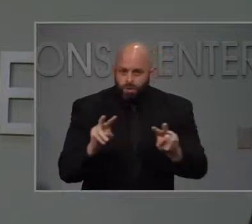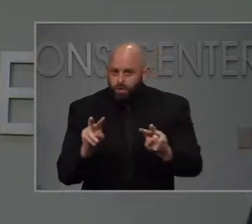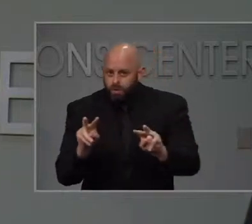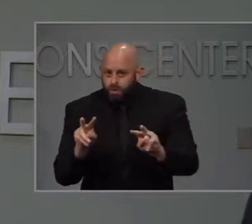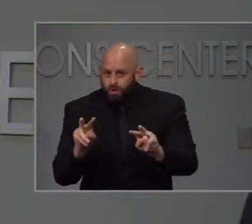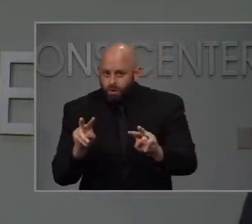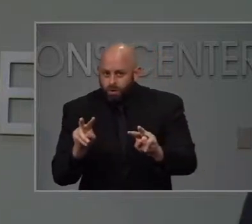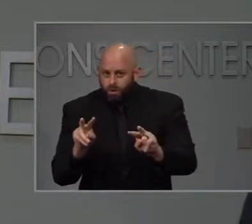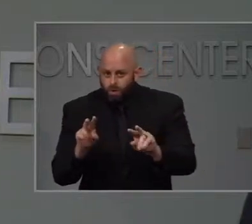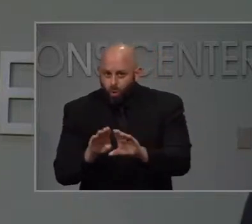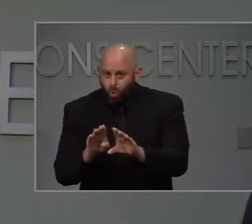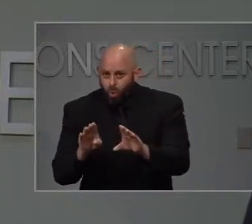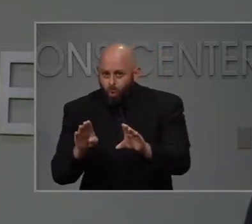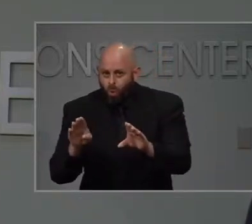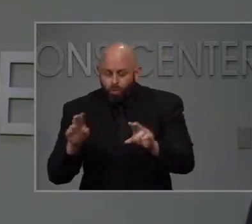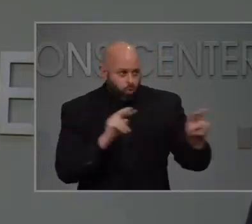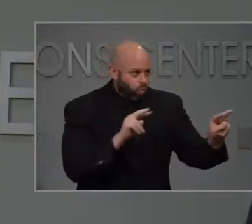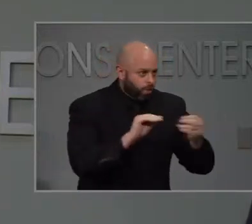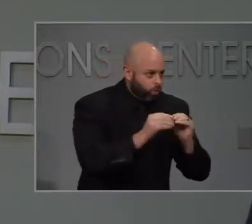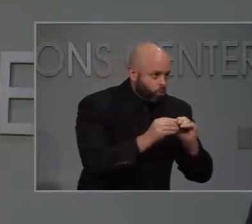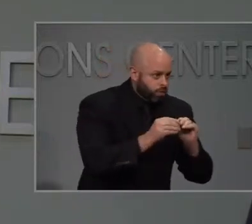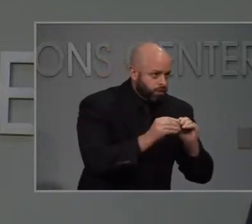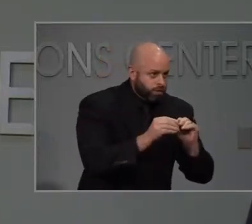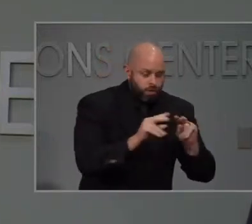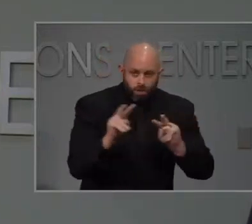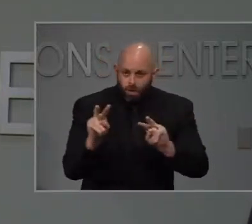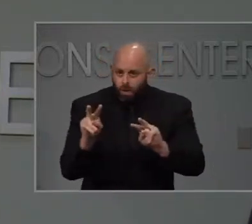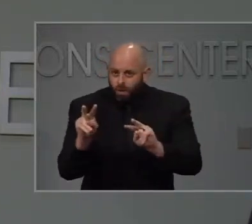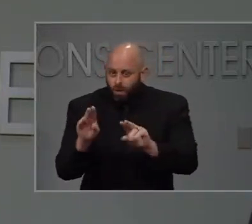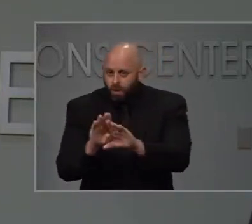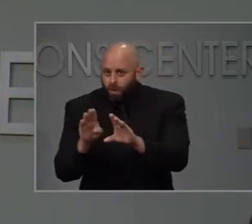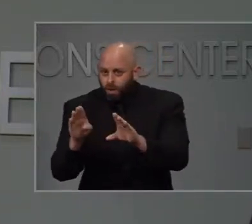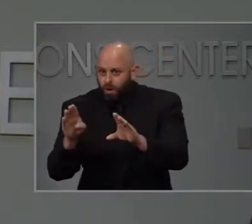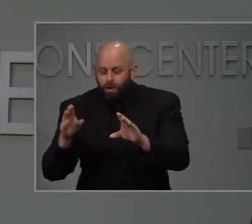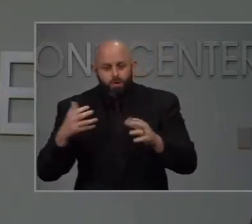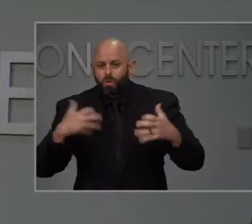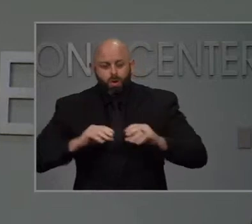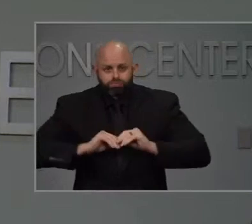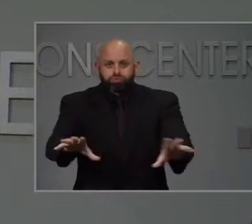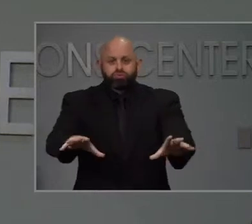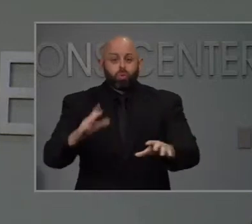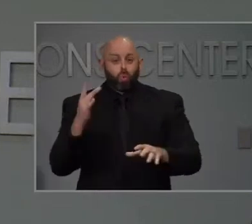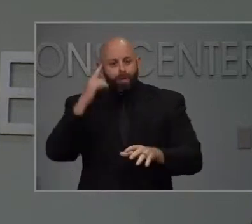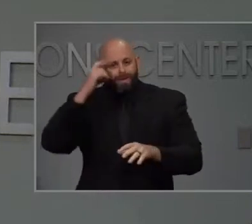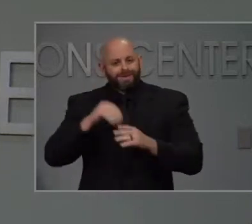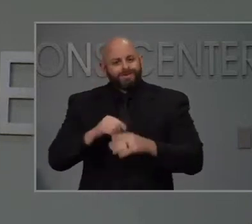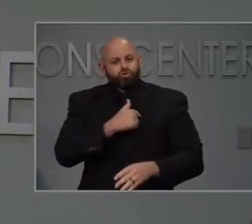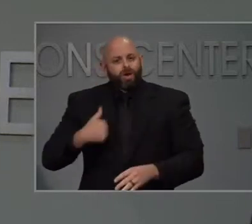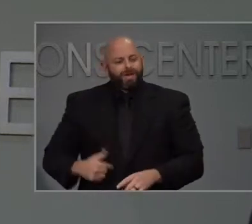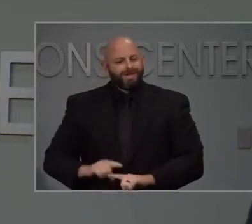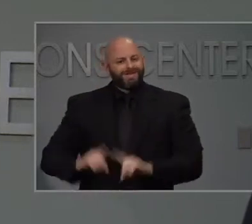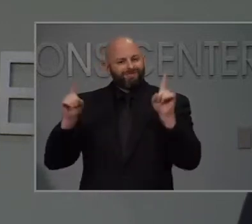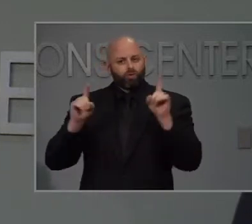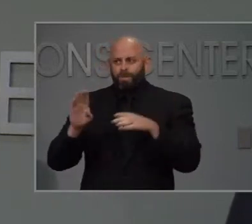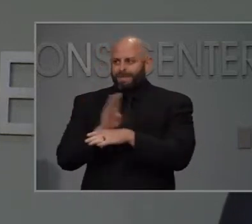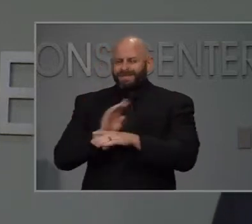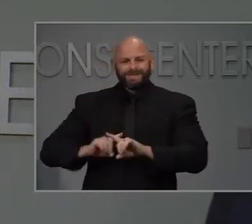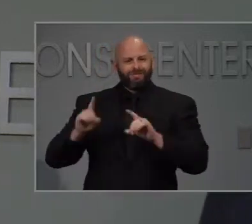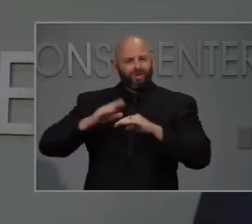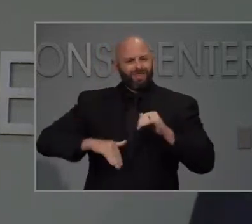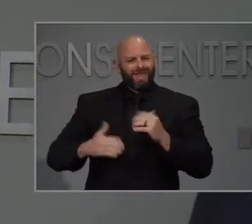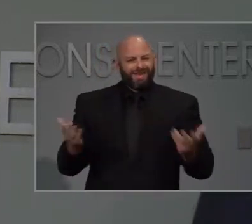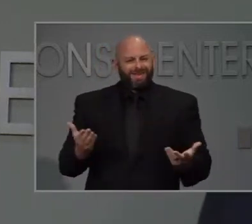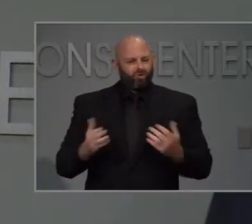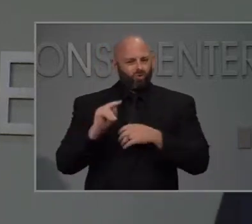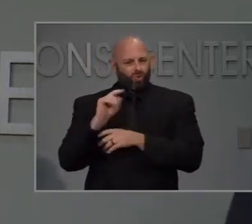to understand how is the virus spreading, because I believe none of these models truly take into account all of these nuances related to